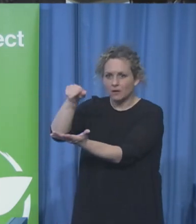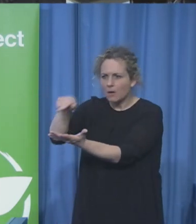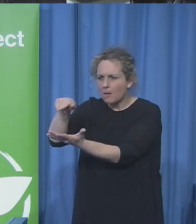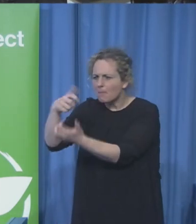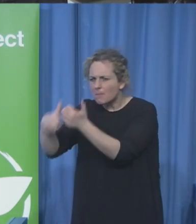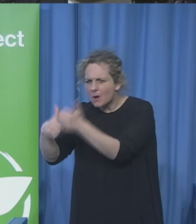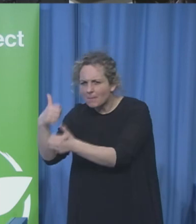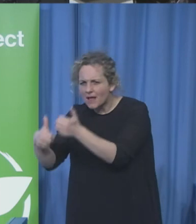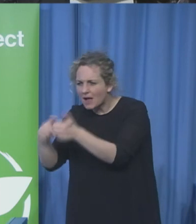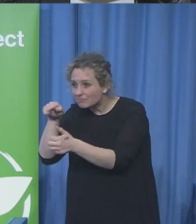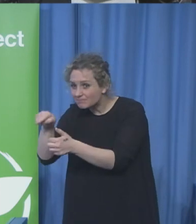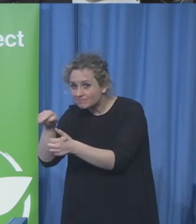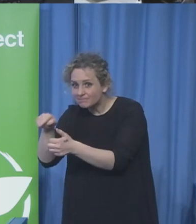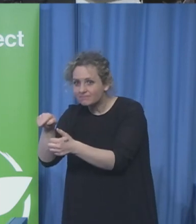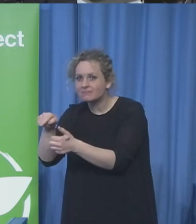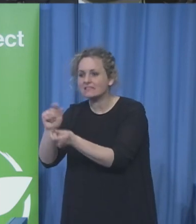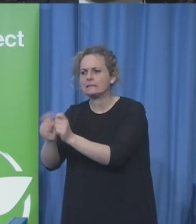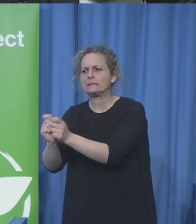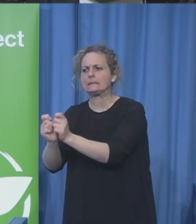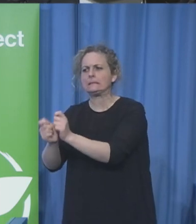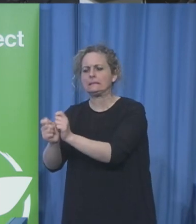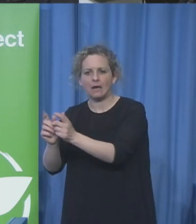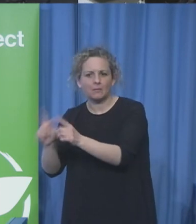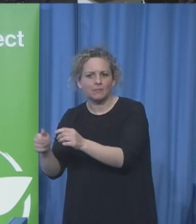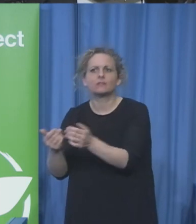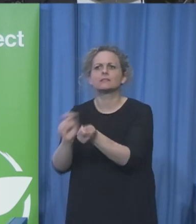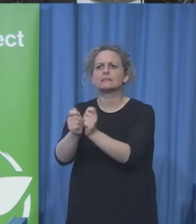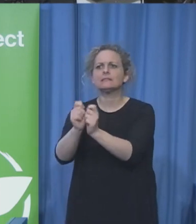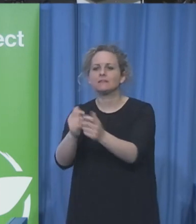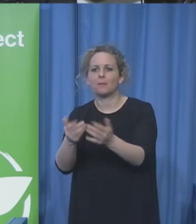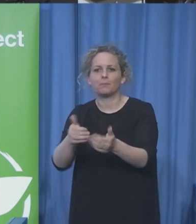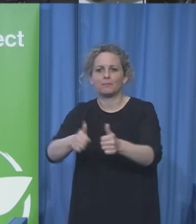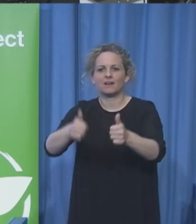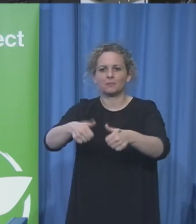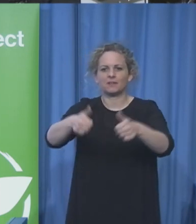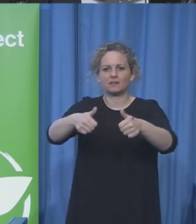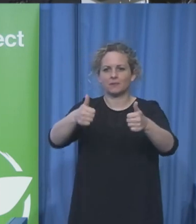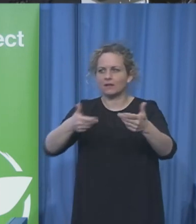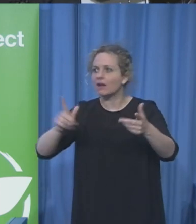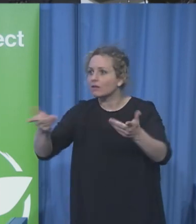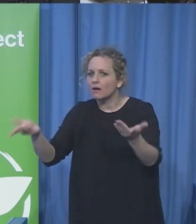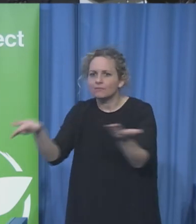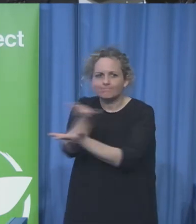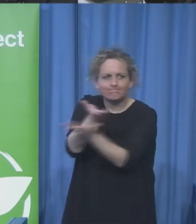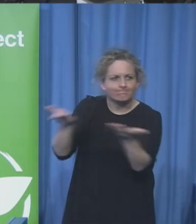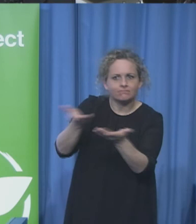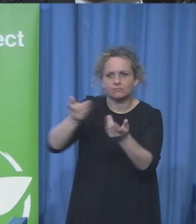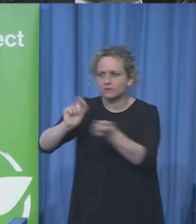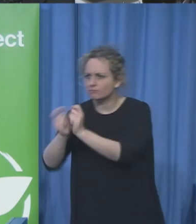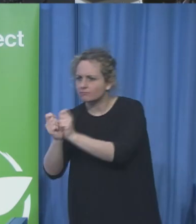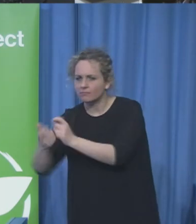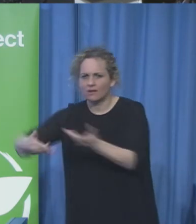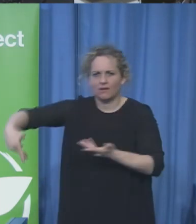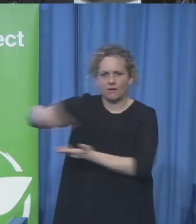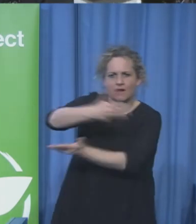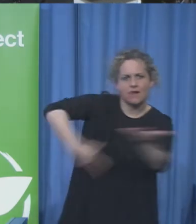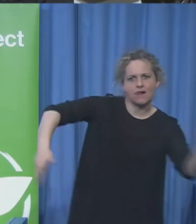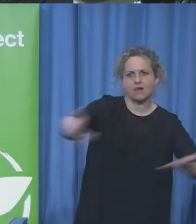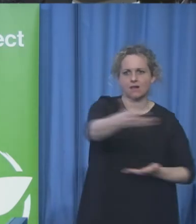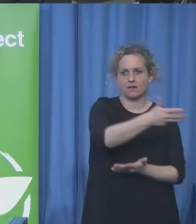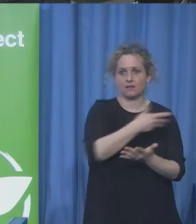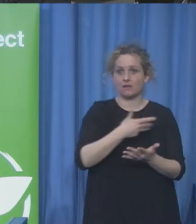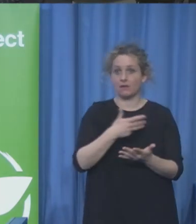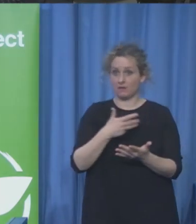the past 3 days. Let us engage. Let us be in the forefront of the battle we